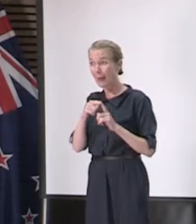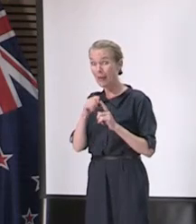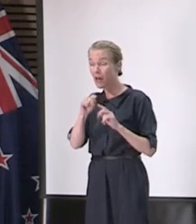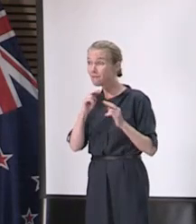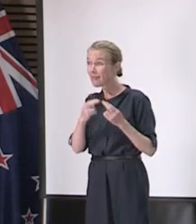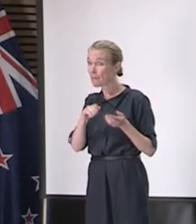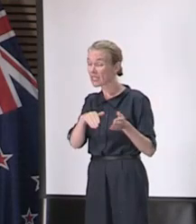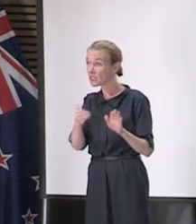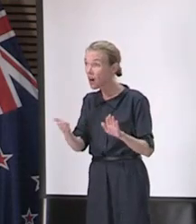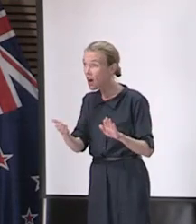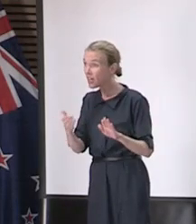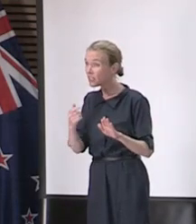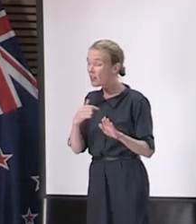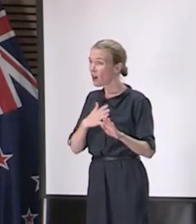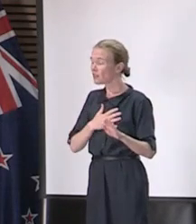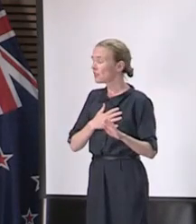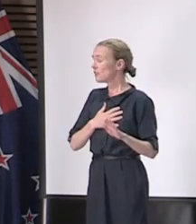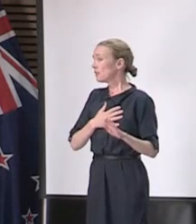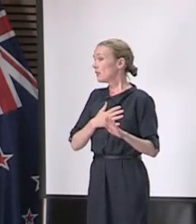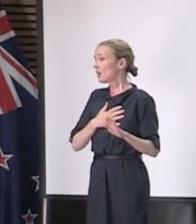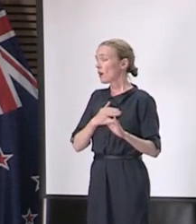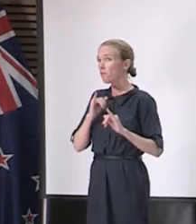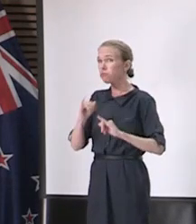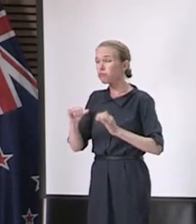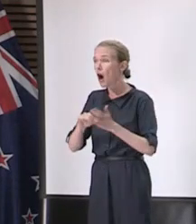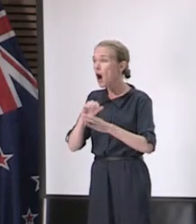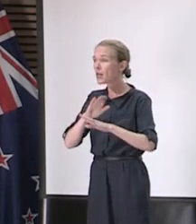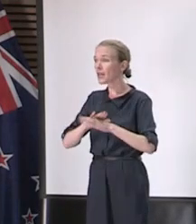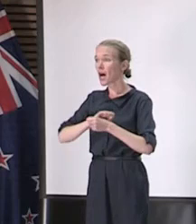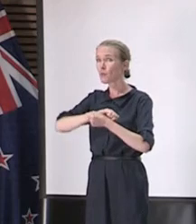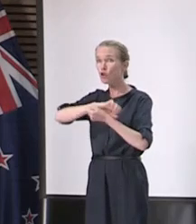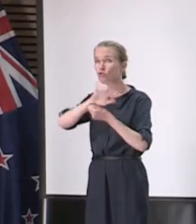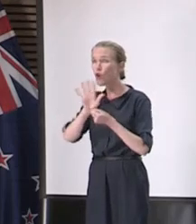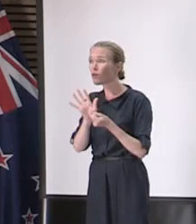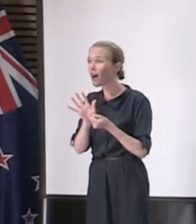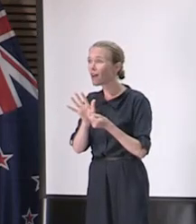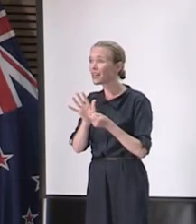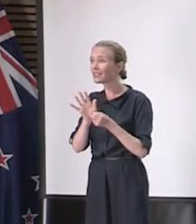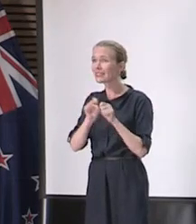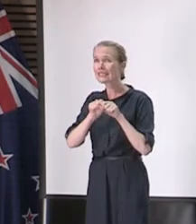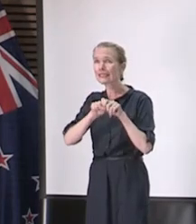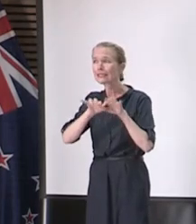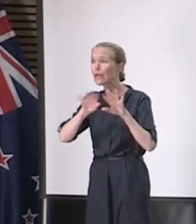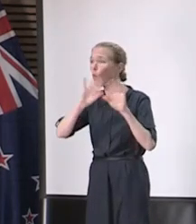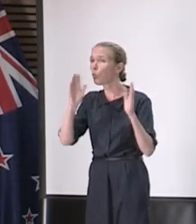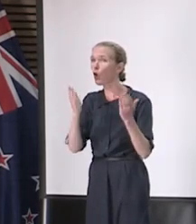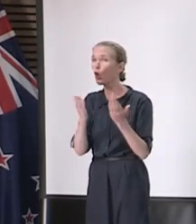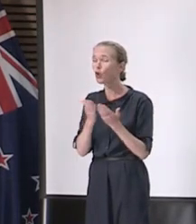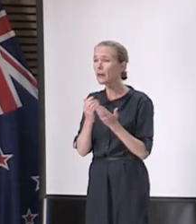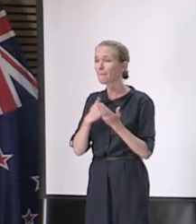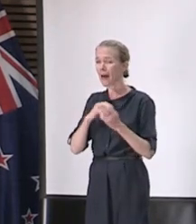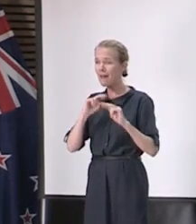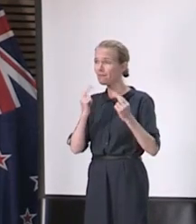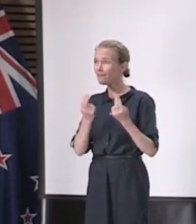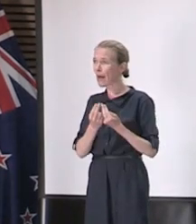to grieve through a global pandemic for a loved one without being able to be together with others. But the one thing I